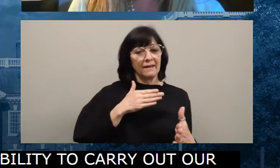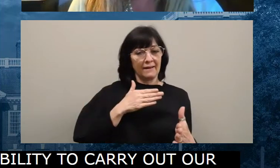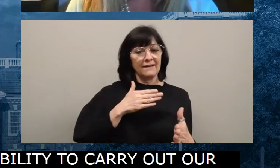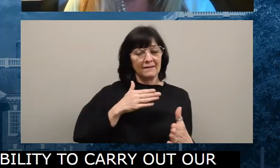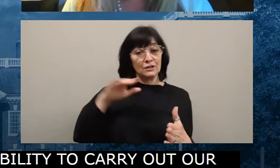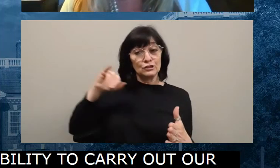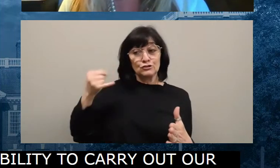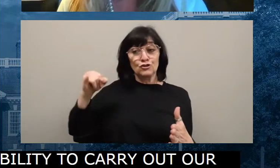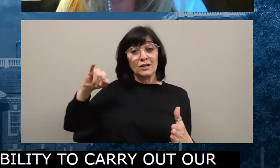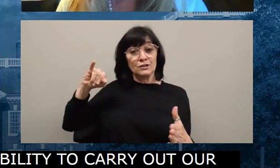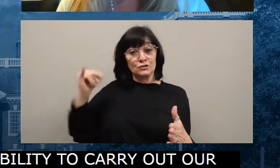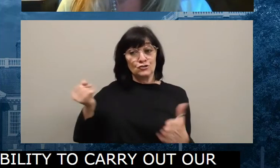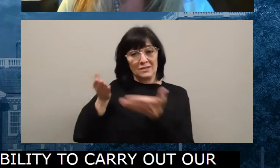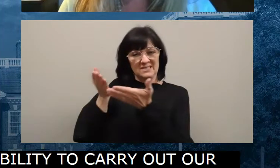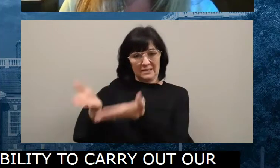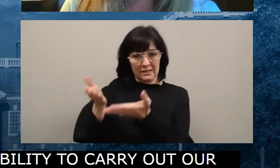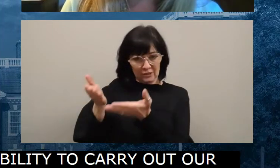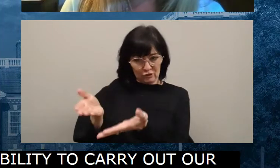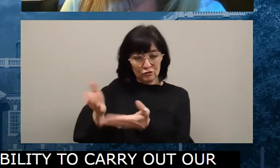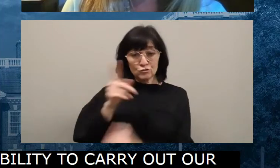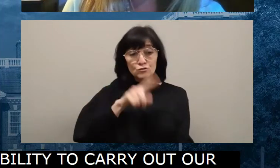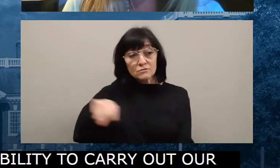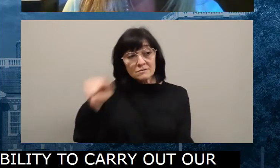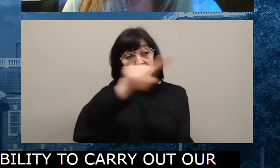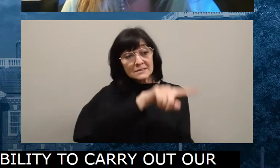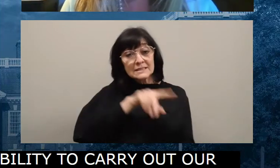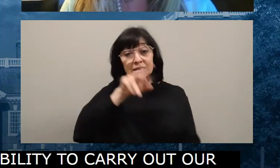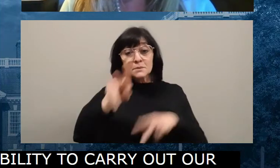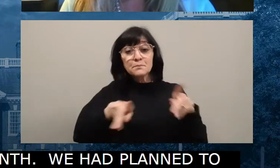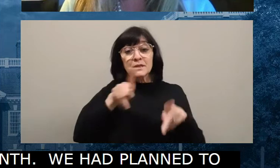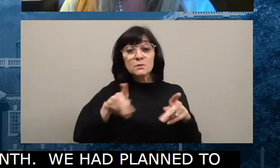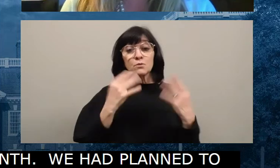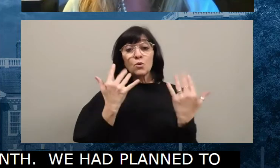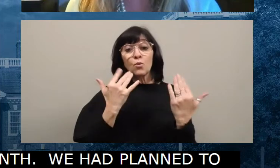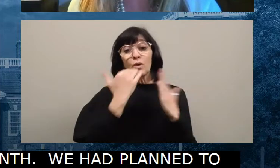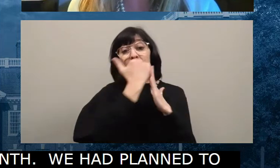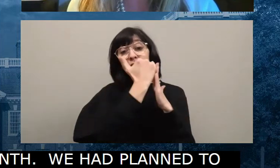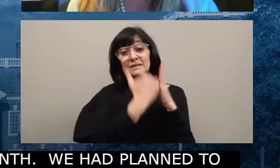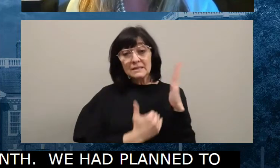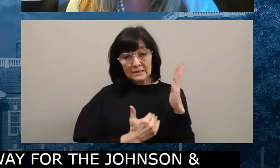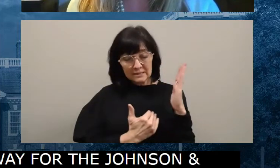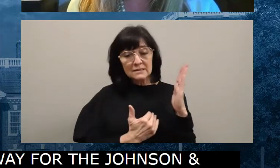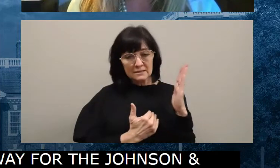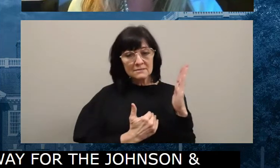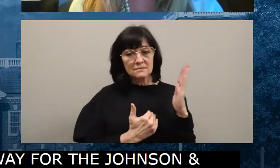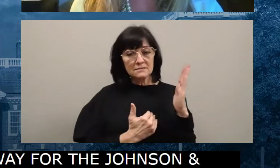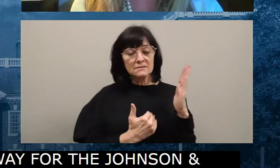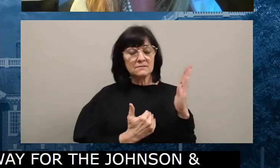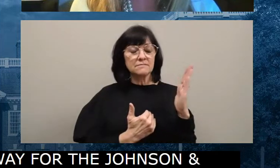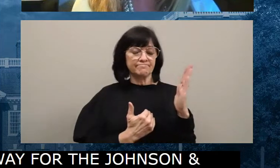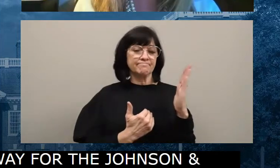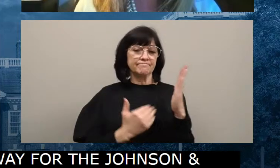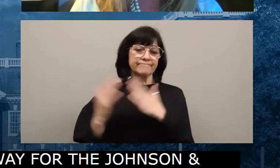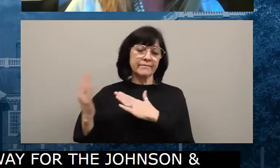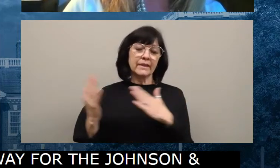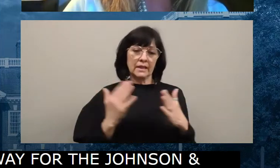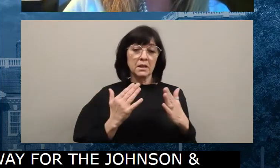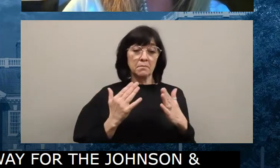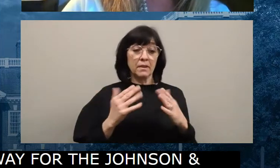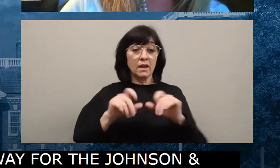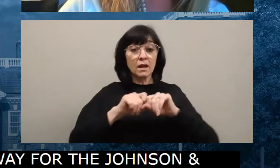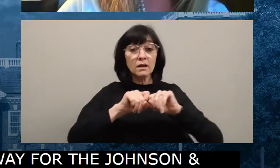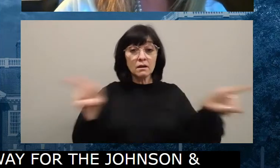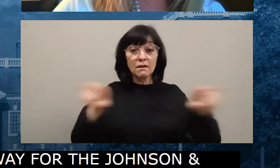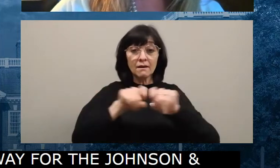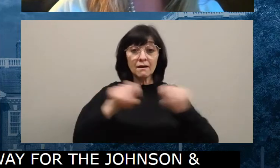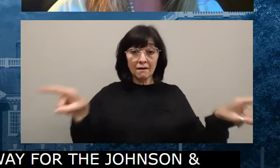So for those on the waiting list, we will likely be sending out fewer invitations in the next week, as most